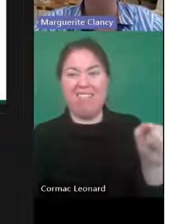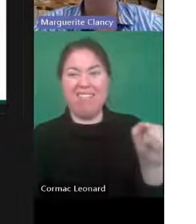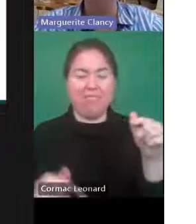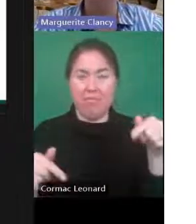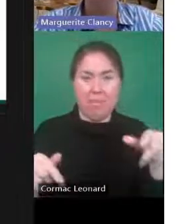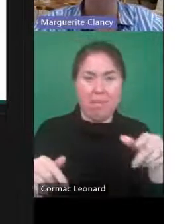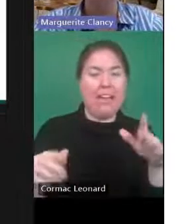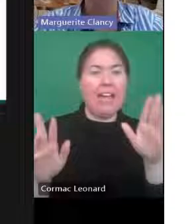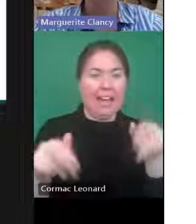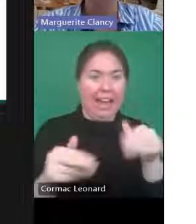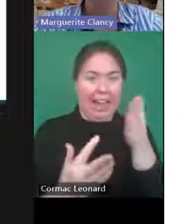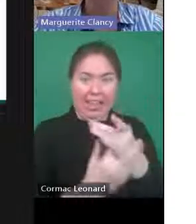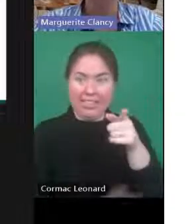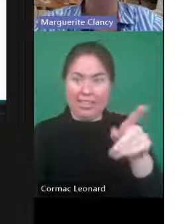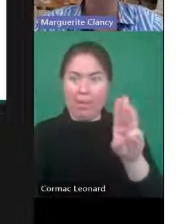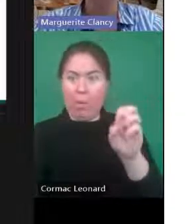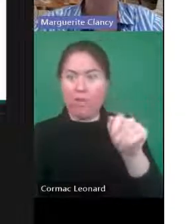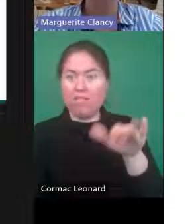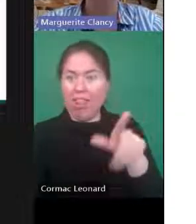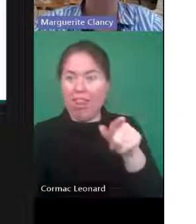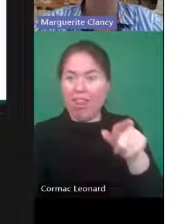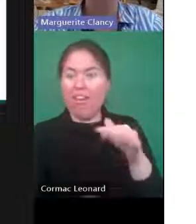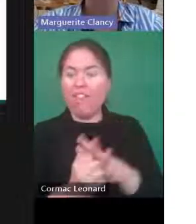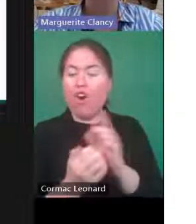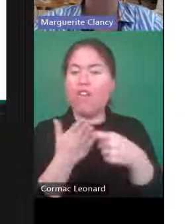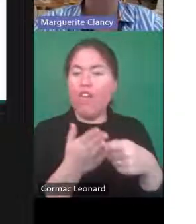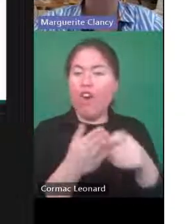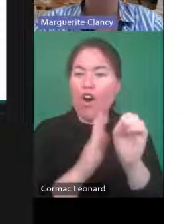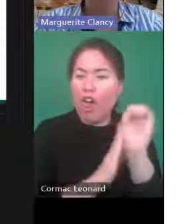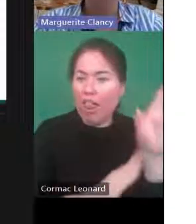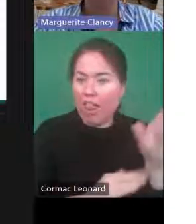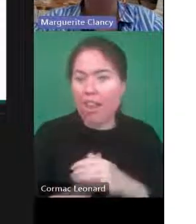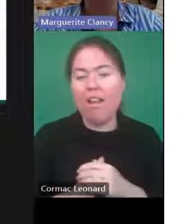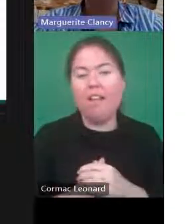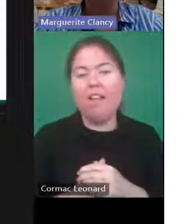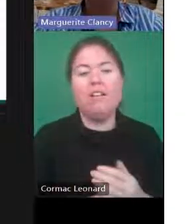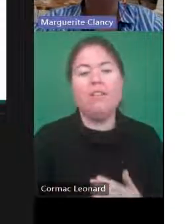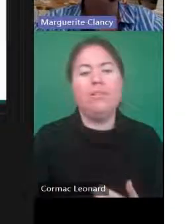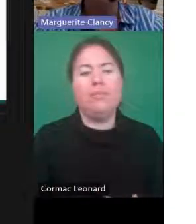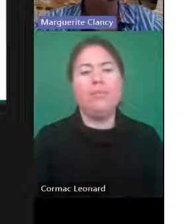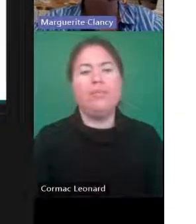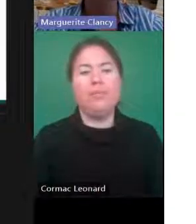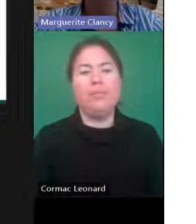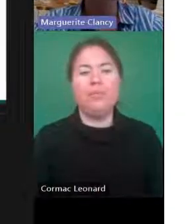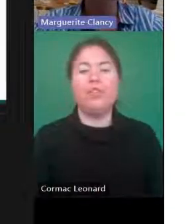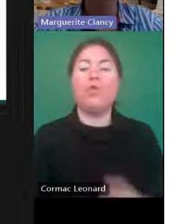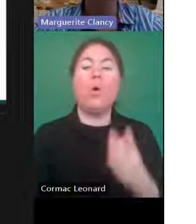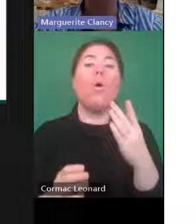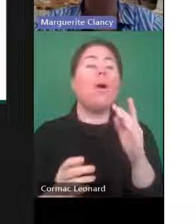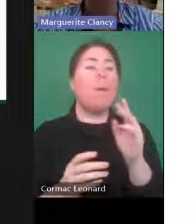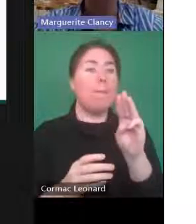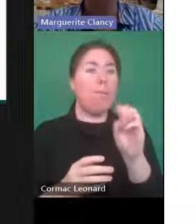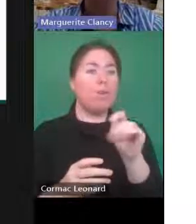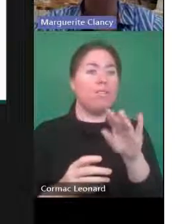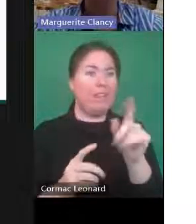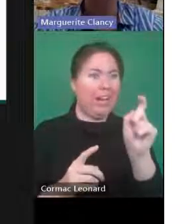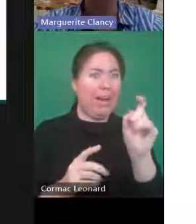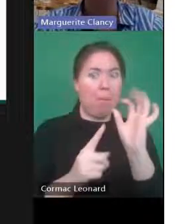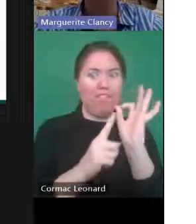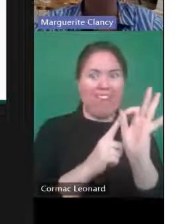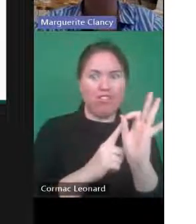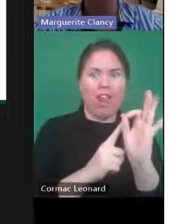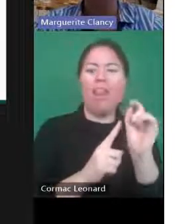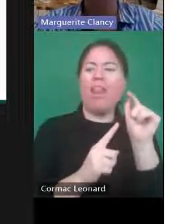make a referral in via the portal, through the professional route. And all of these